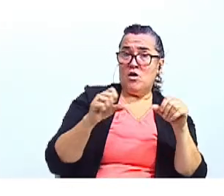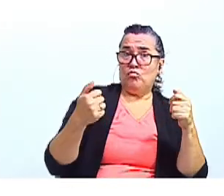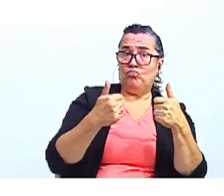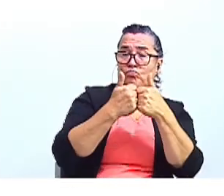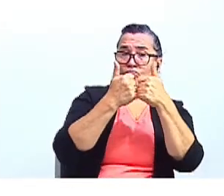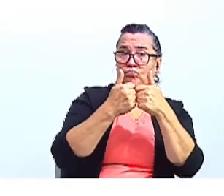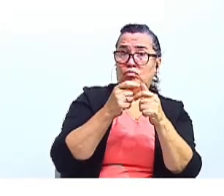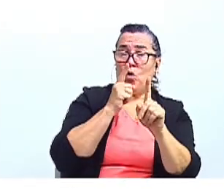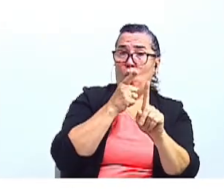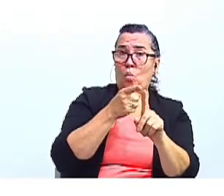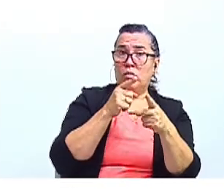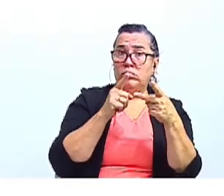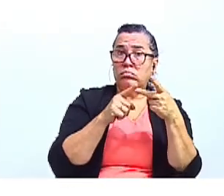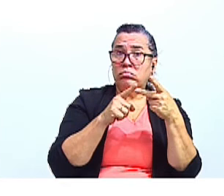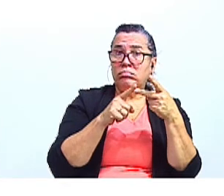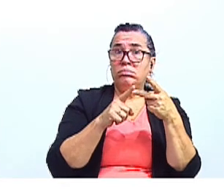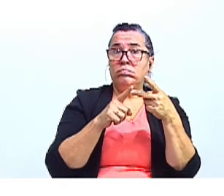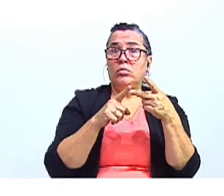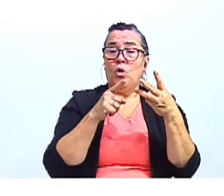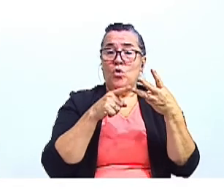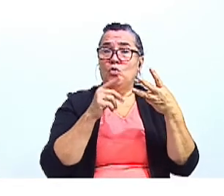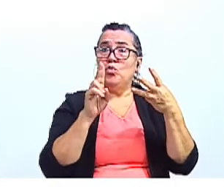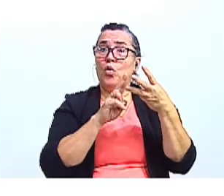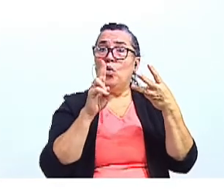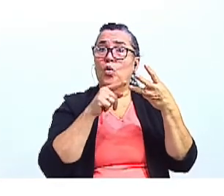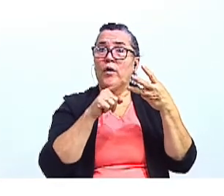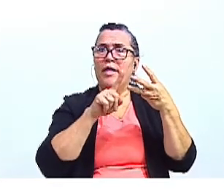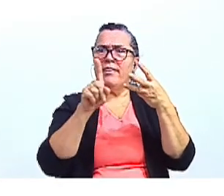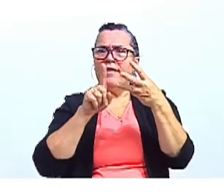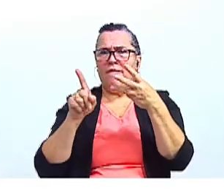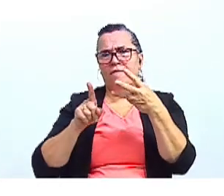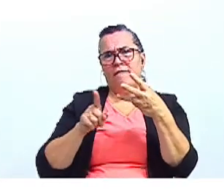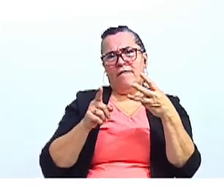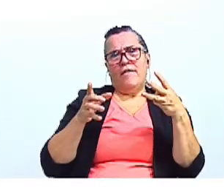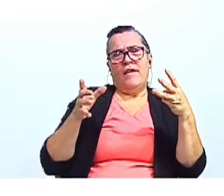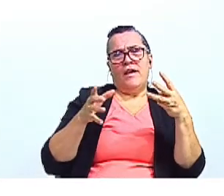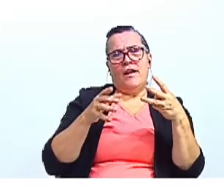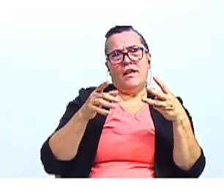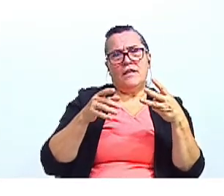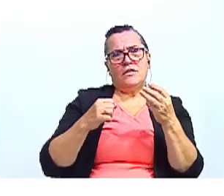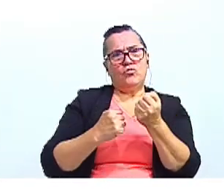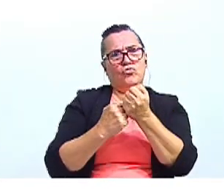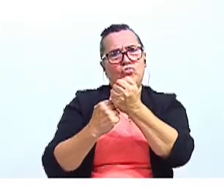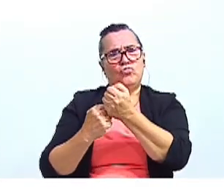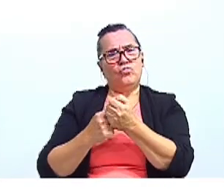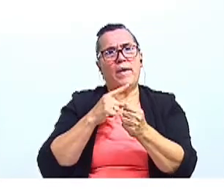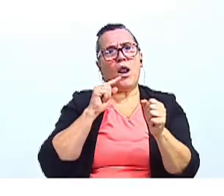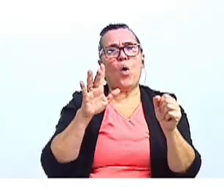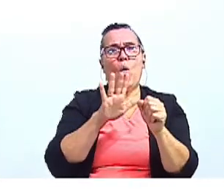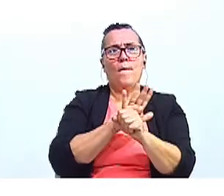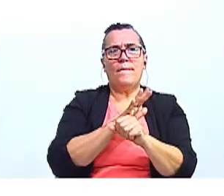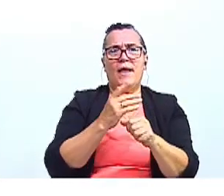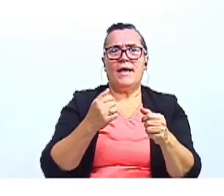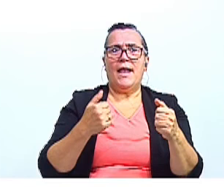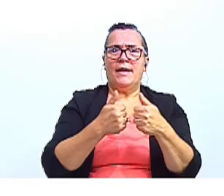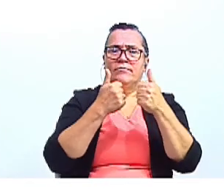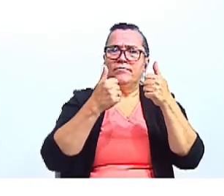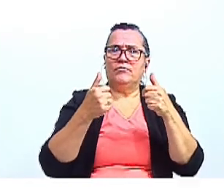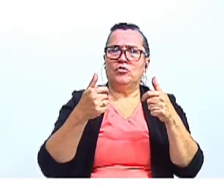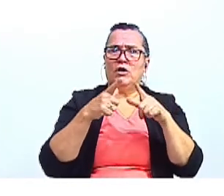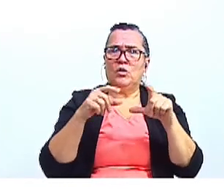task proposed? Did I use different supports to complete the linguistic tasks